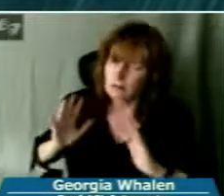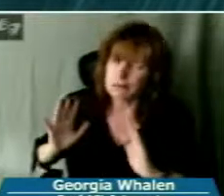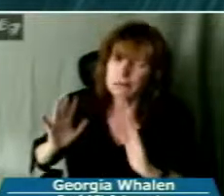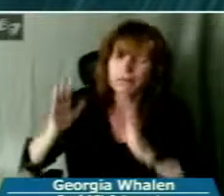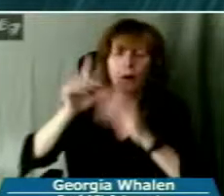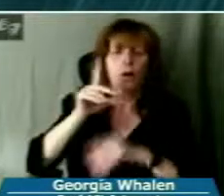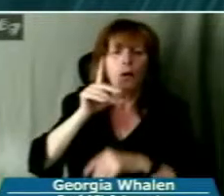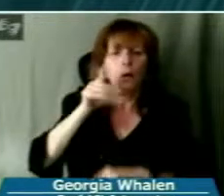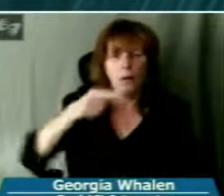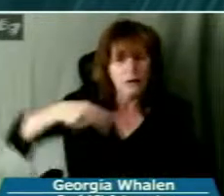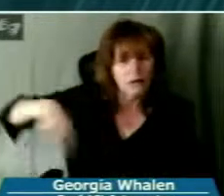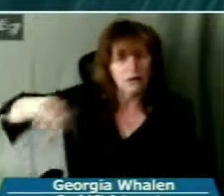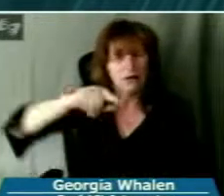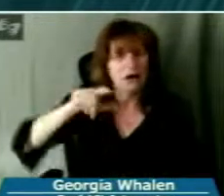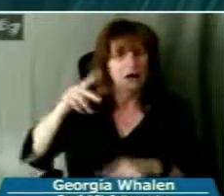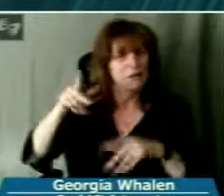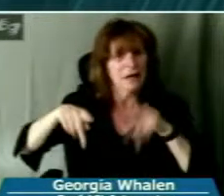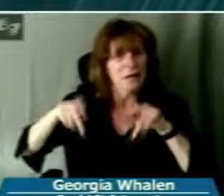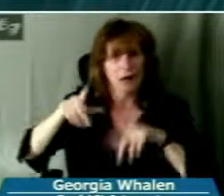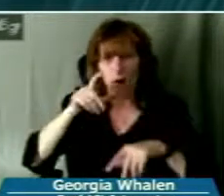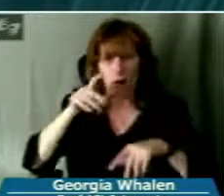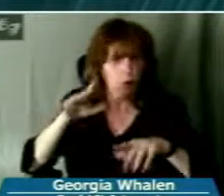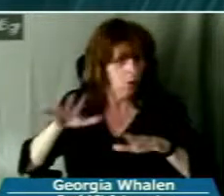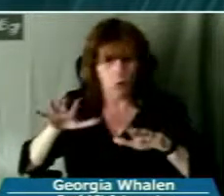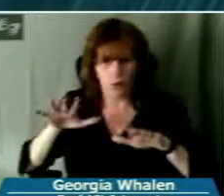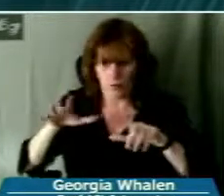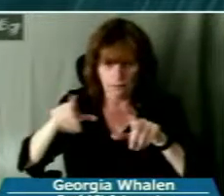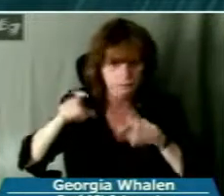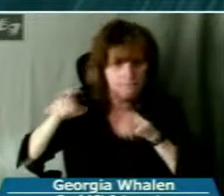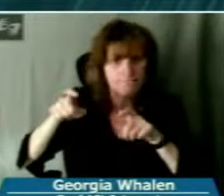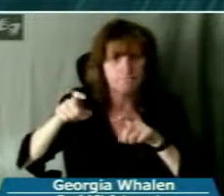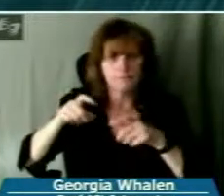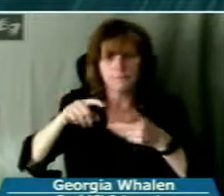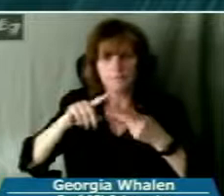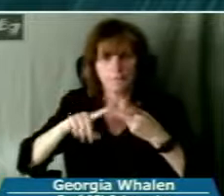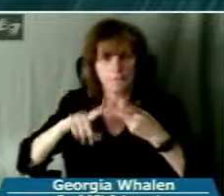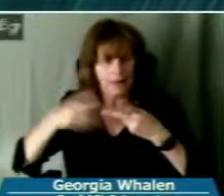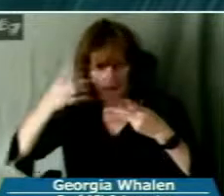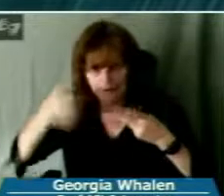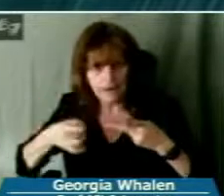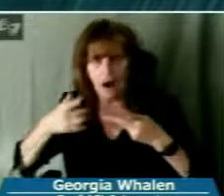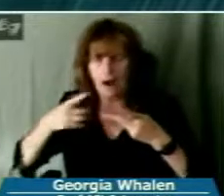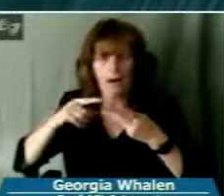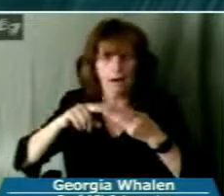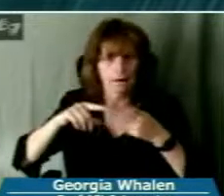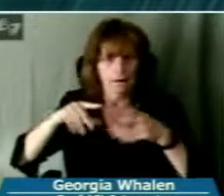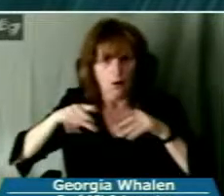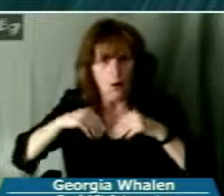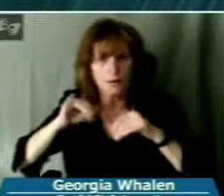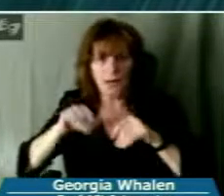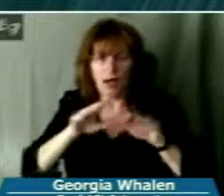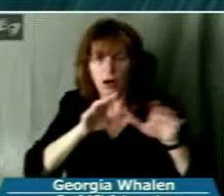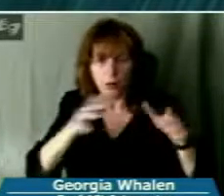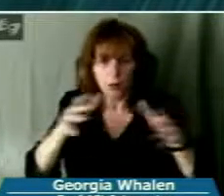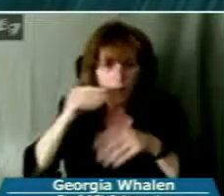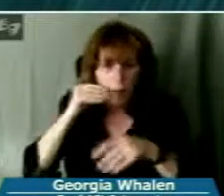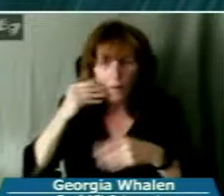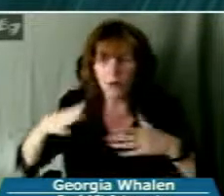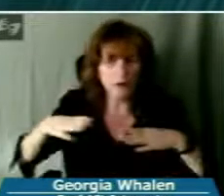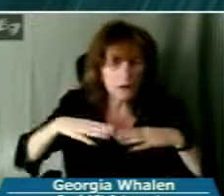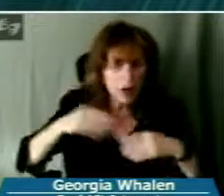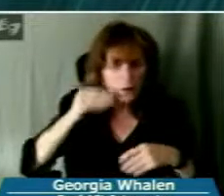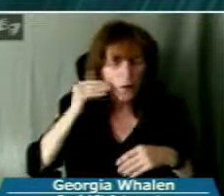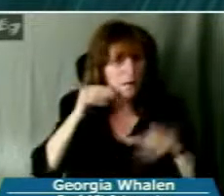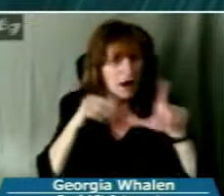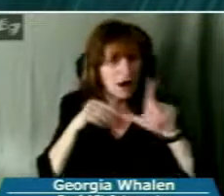charge and in control of congregate settings. Everything from long-term care to retirement homes to residential care facilities, group homes,